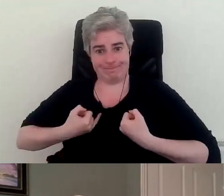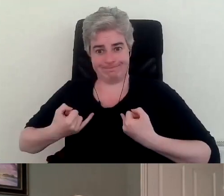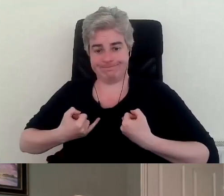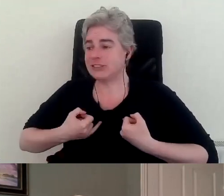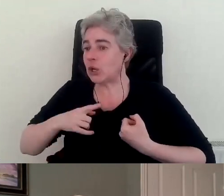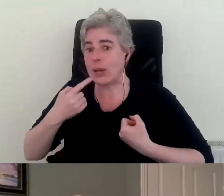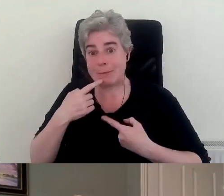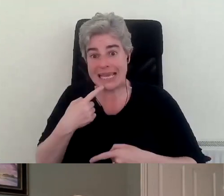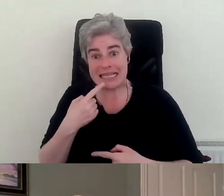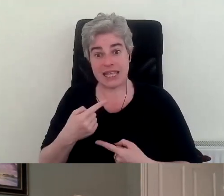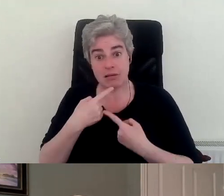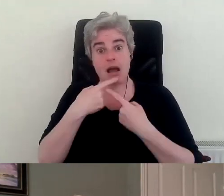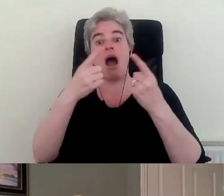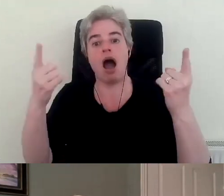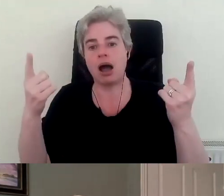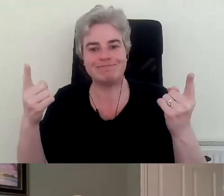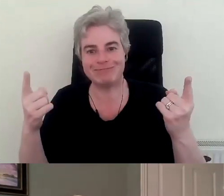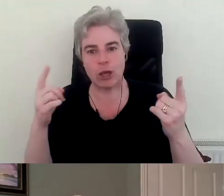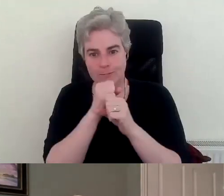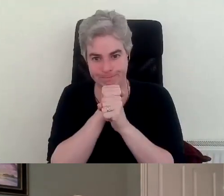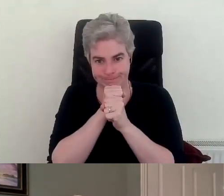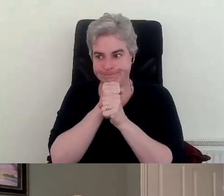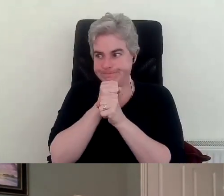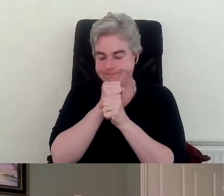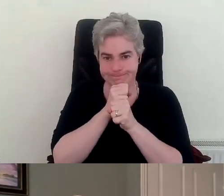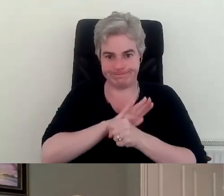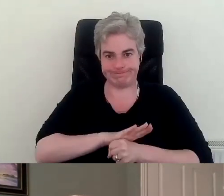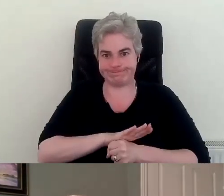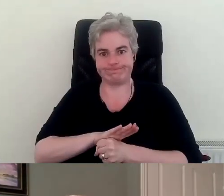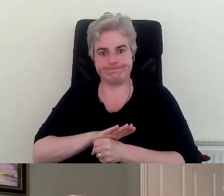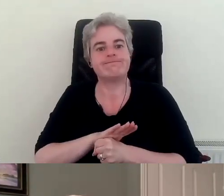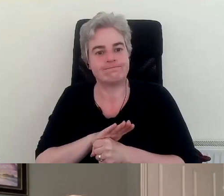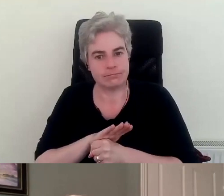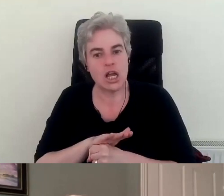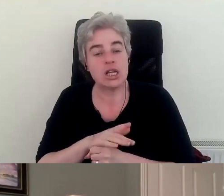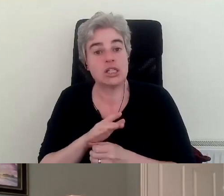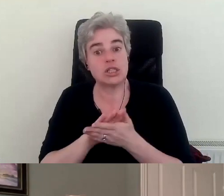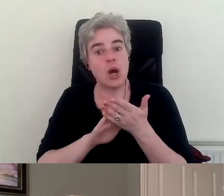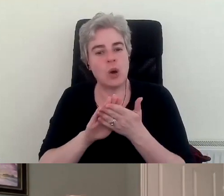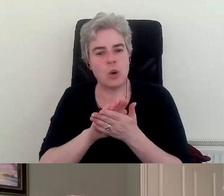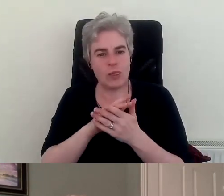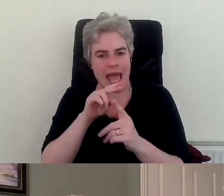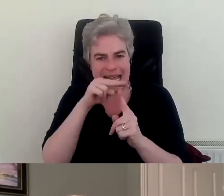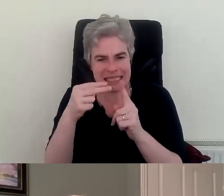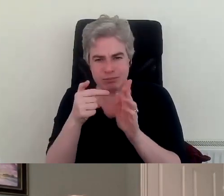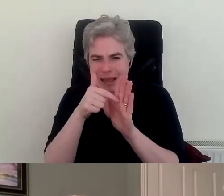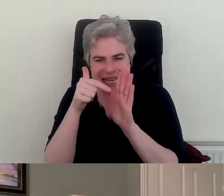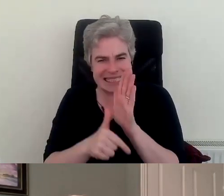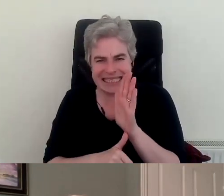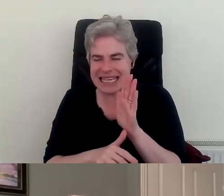up. And so that aspect, it's deeply